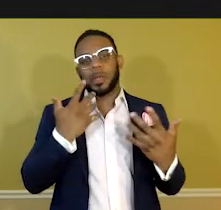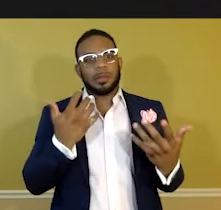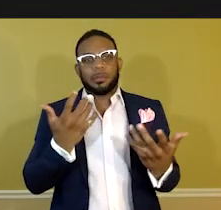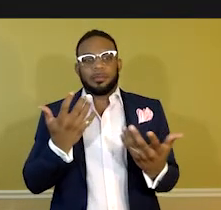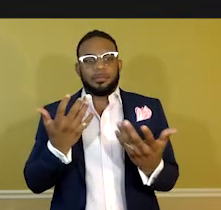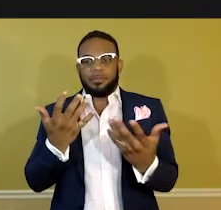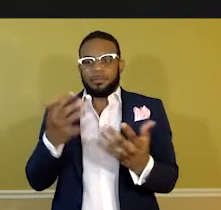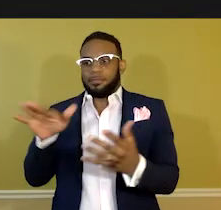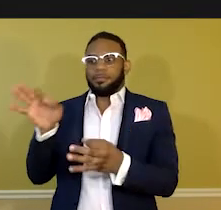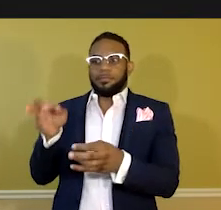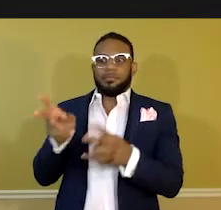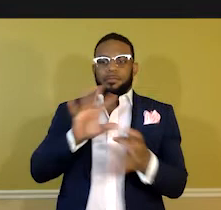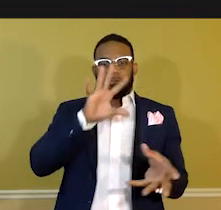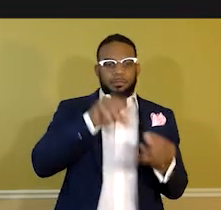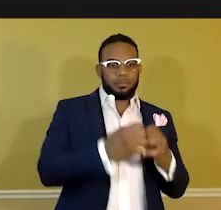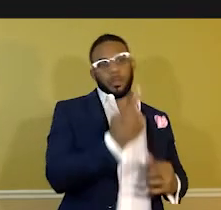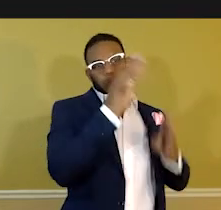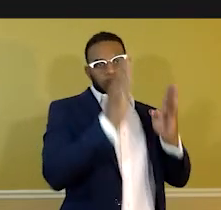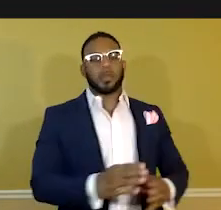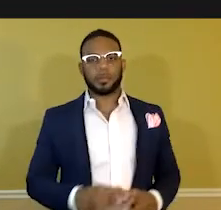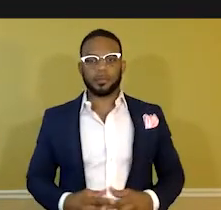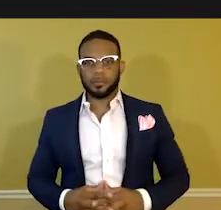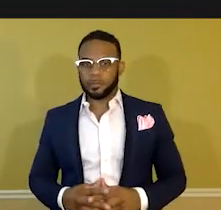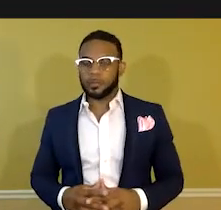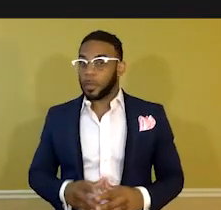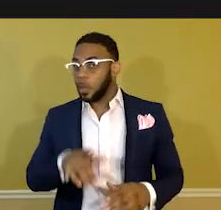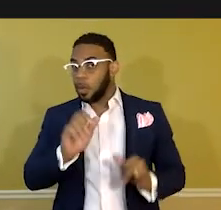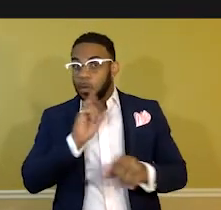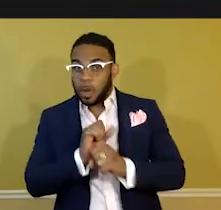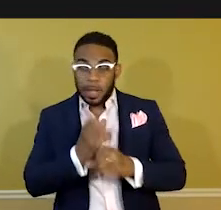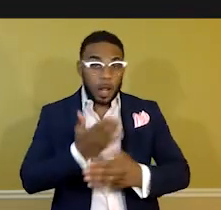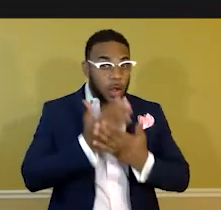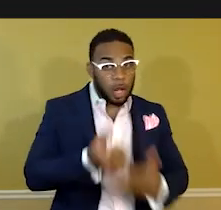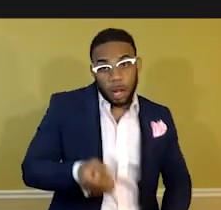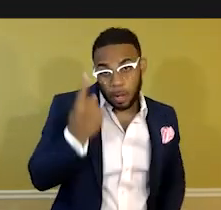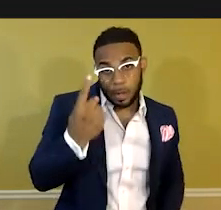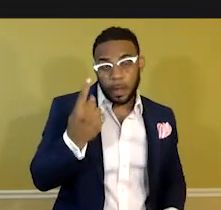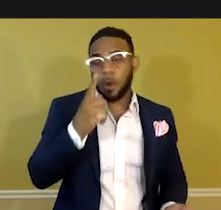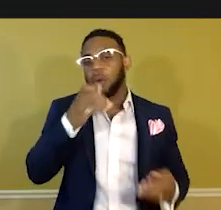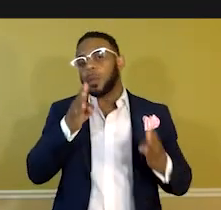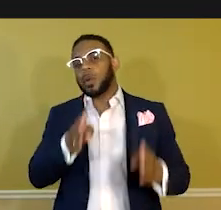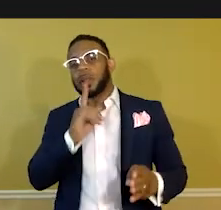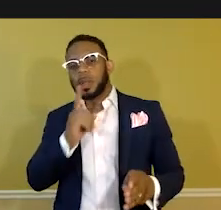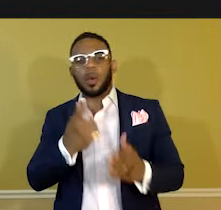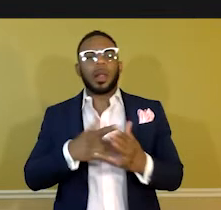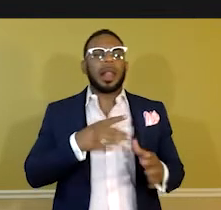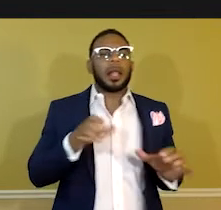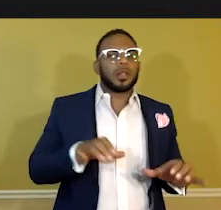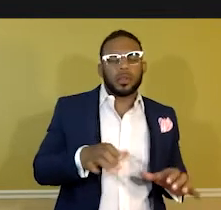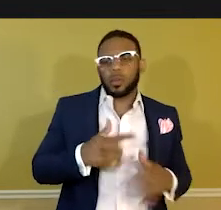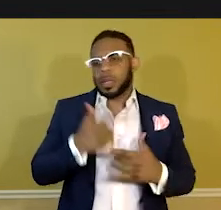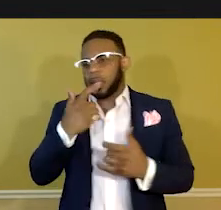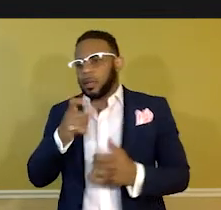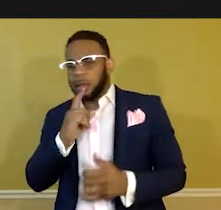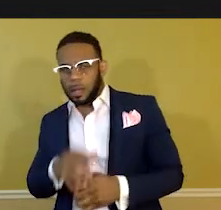kind of batch it all into one person so that you can really get a good understanding of, of who this person is and what they like to do, what their